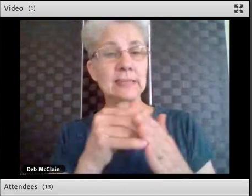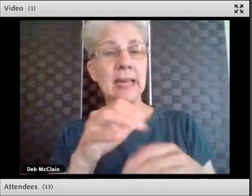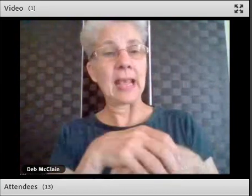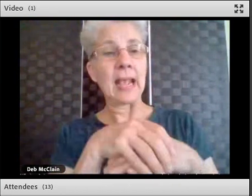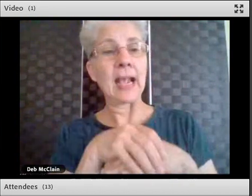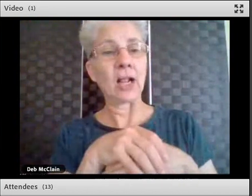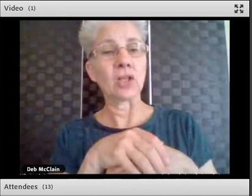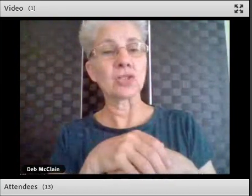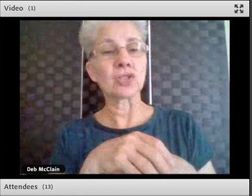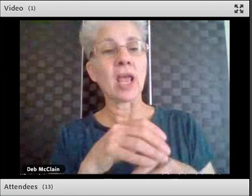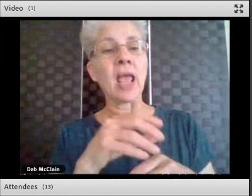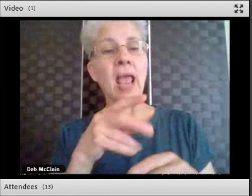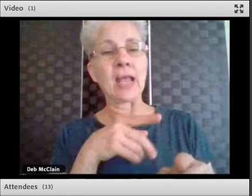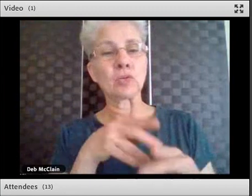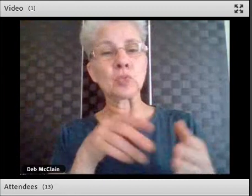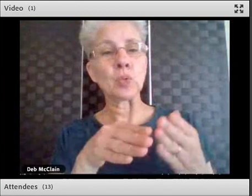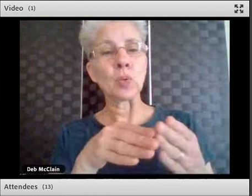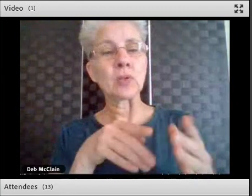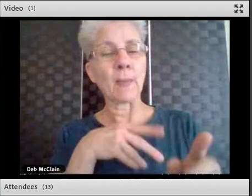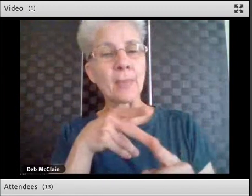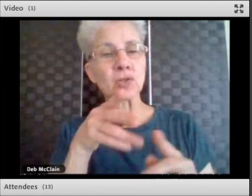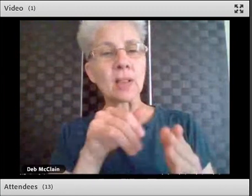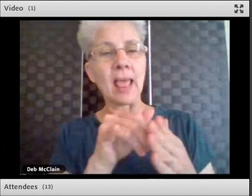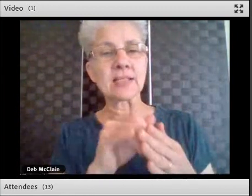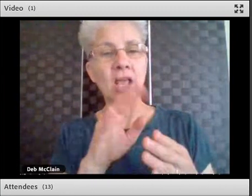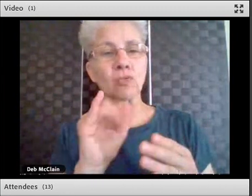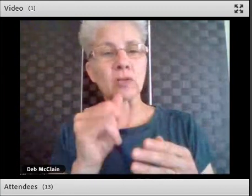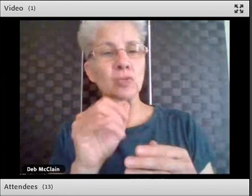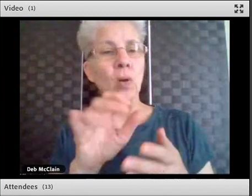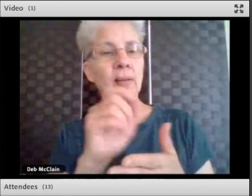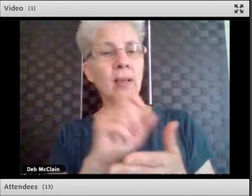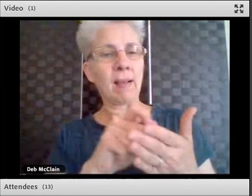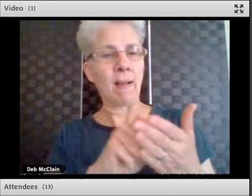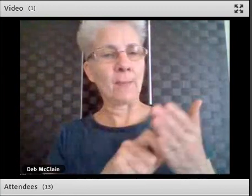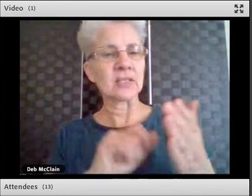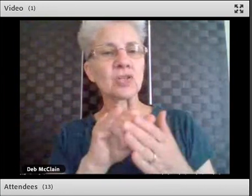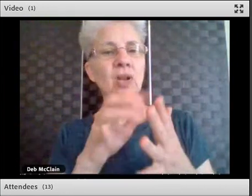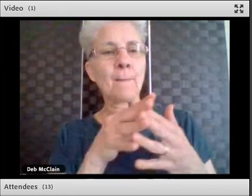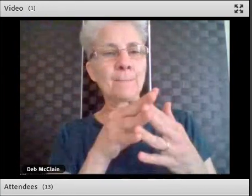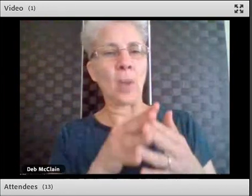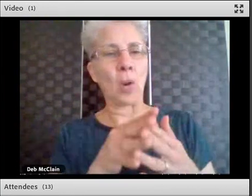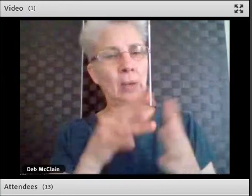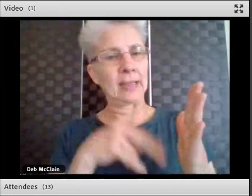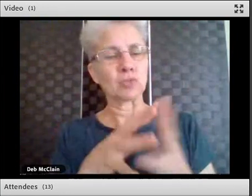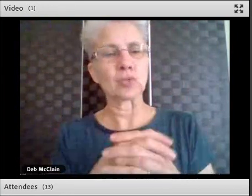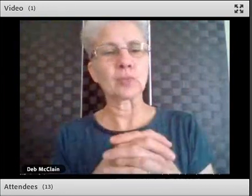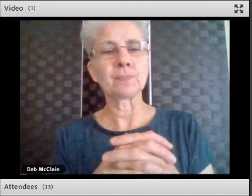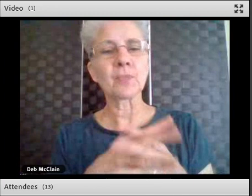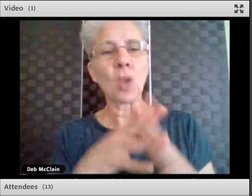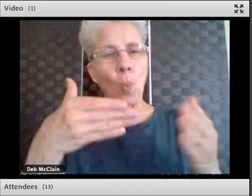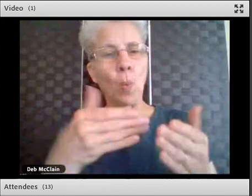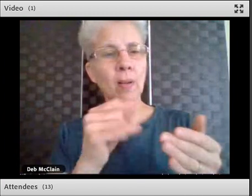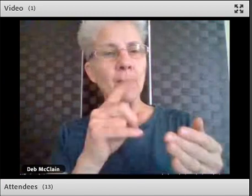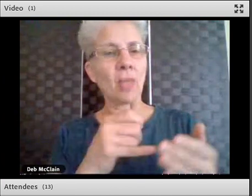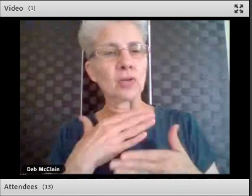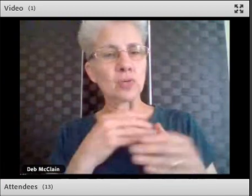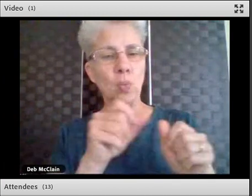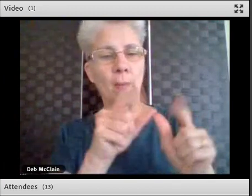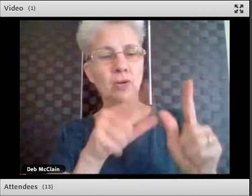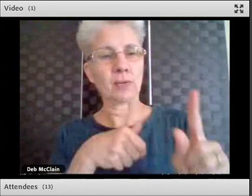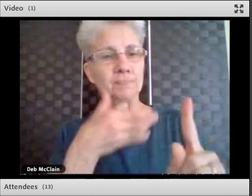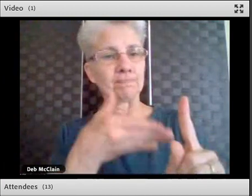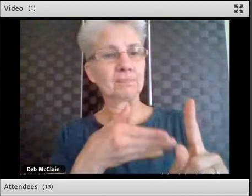dual specialization in rhetoric and composition and American literature. Please welcome Heather and enjoy her